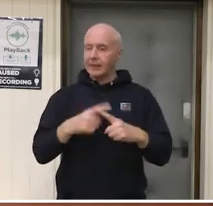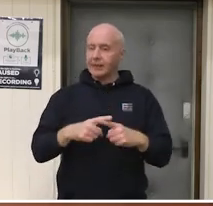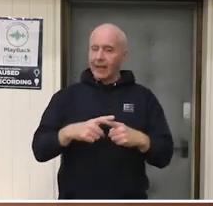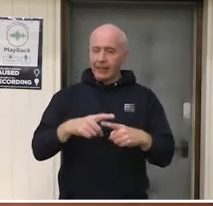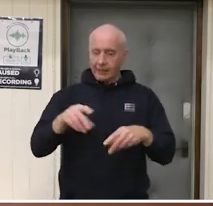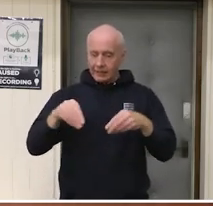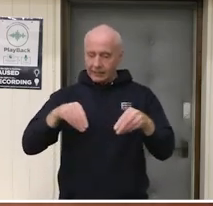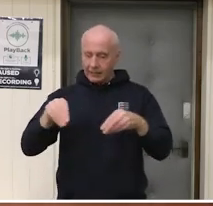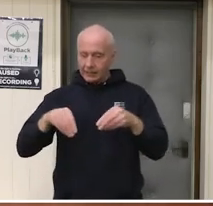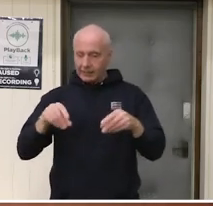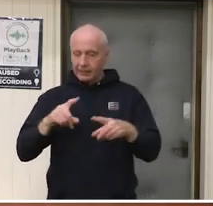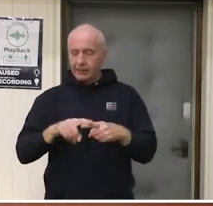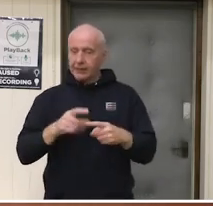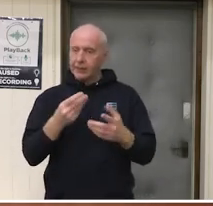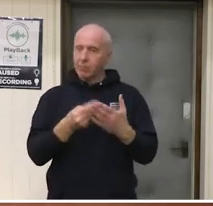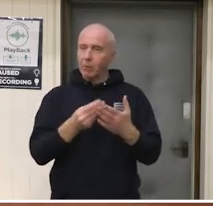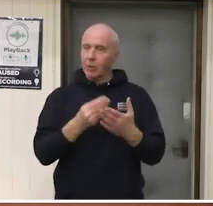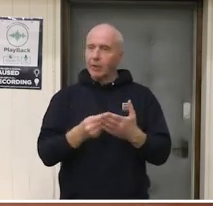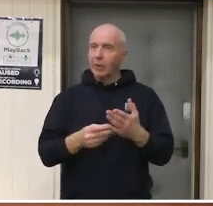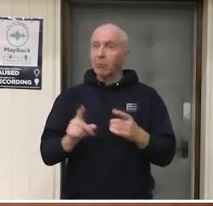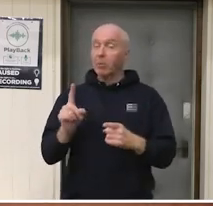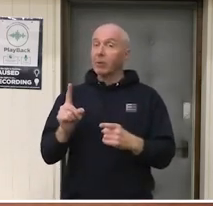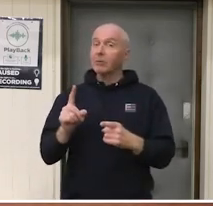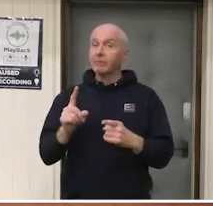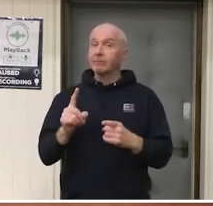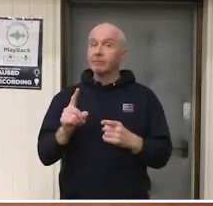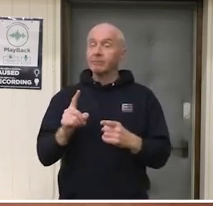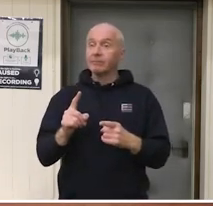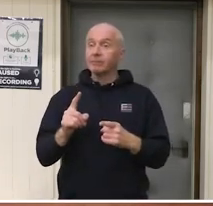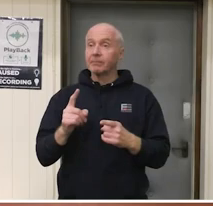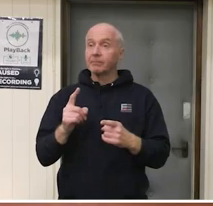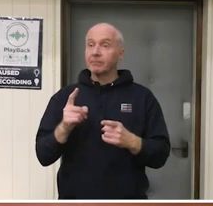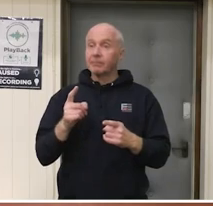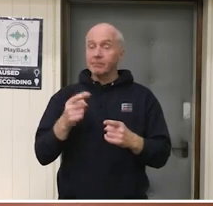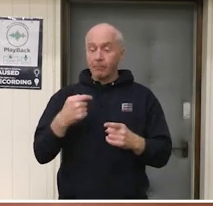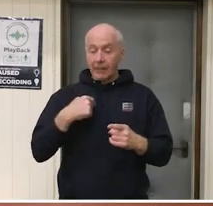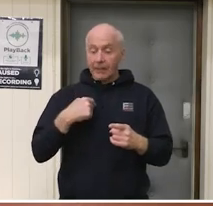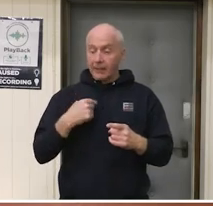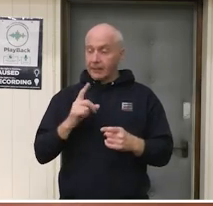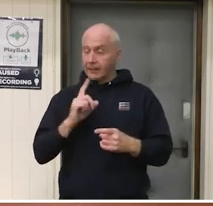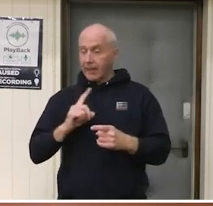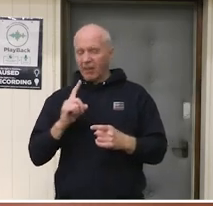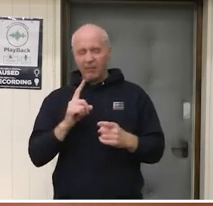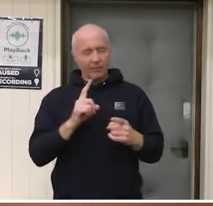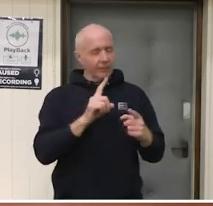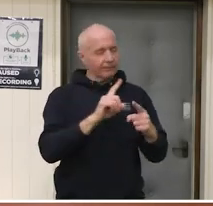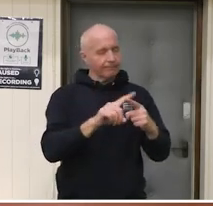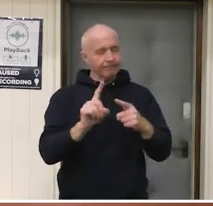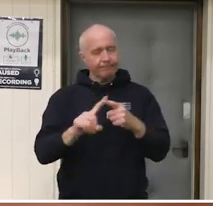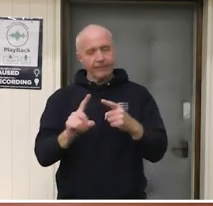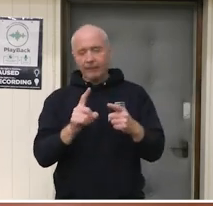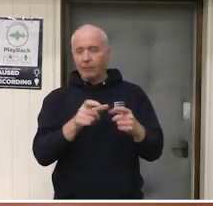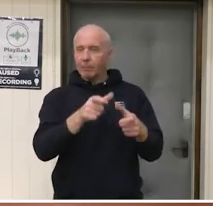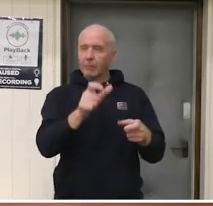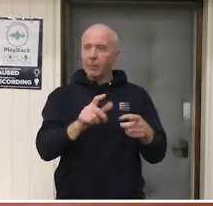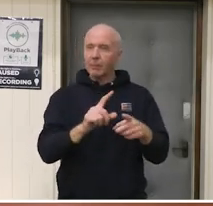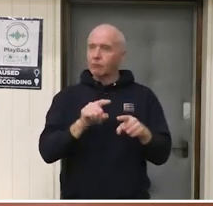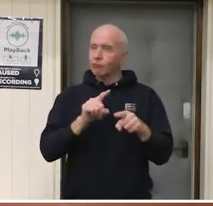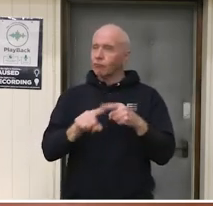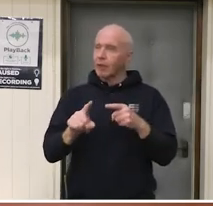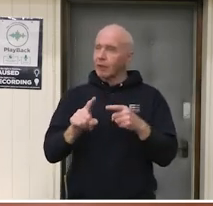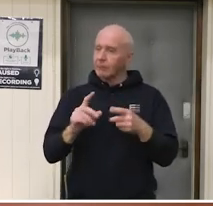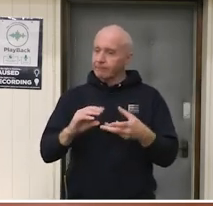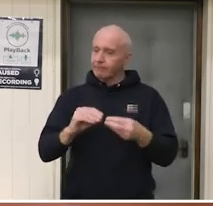you'll see is actually it's the story of how people like myself are trying to make fusion a reality here on